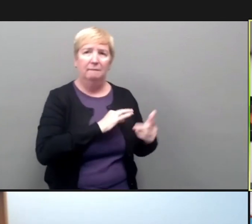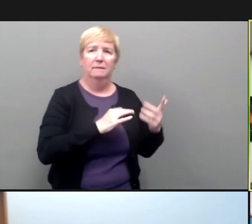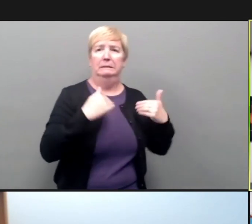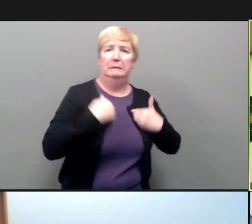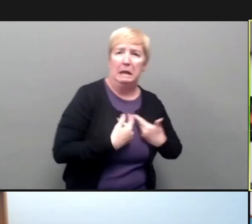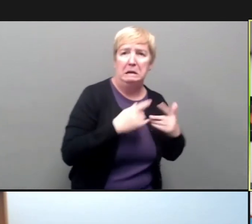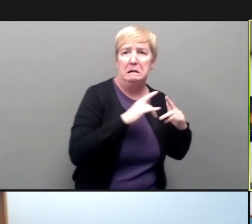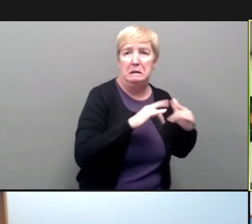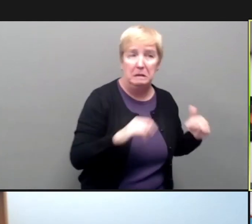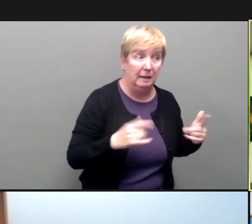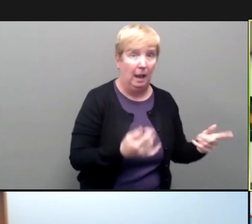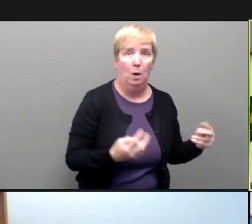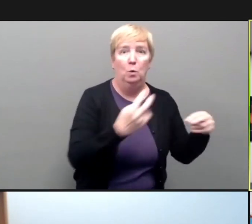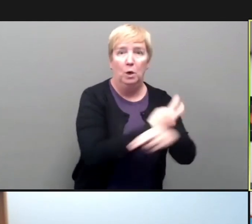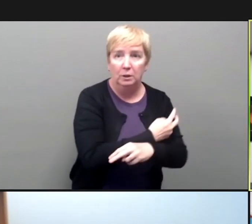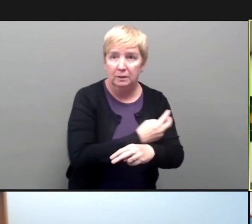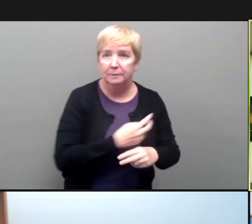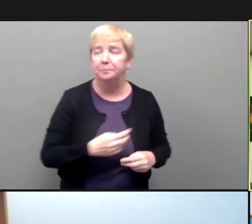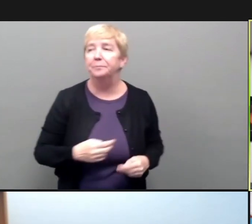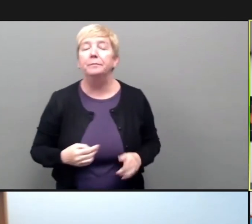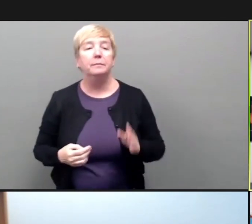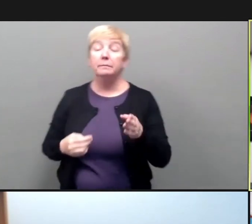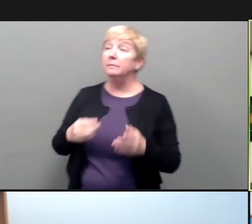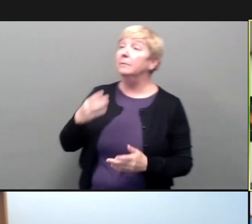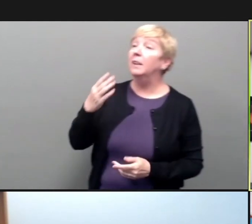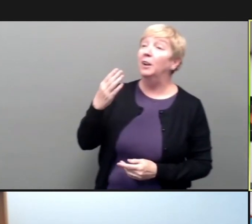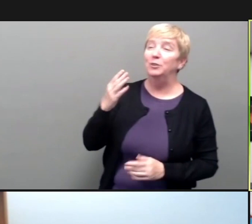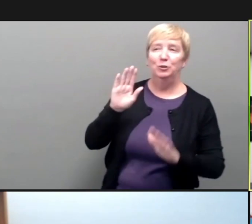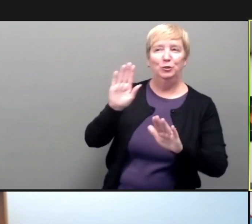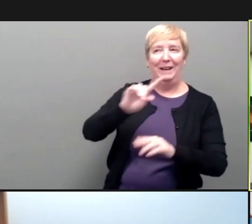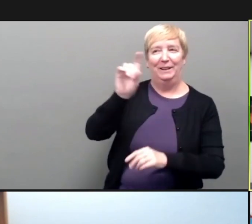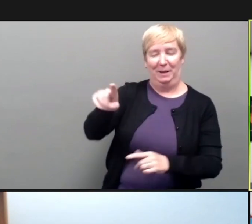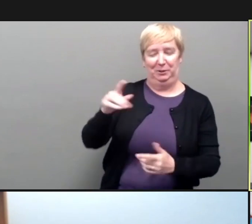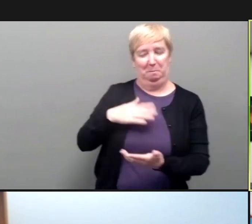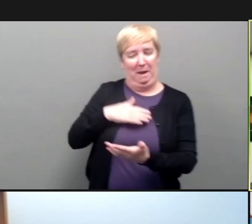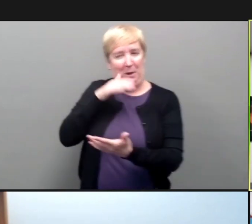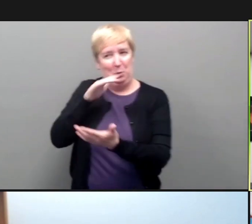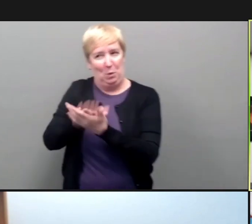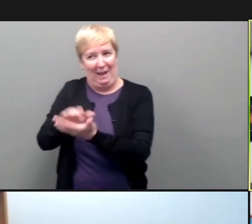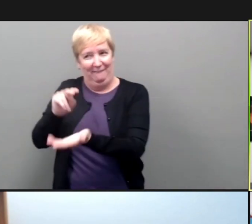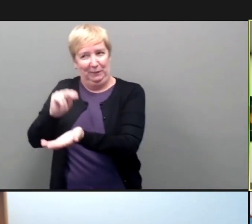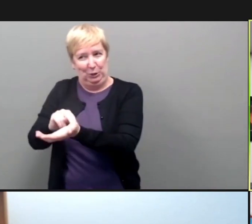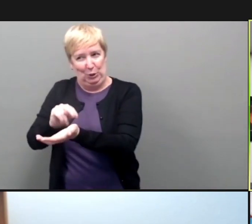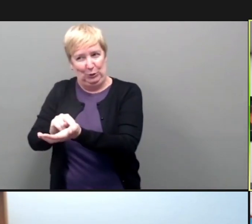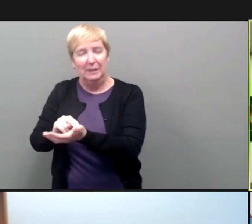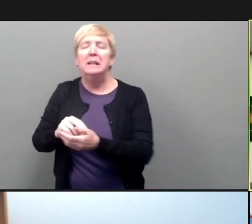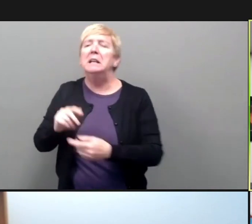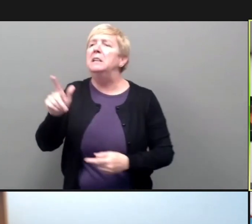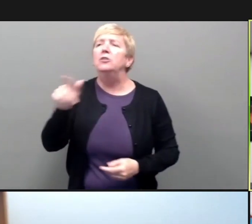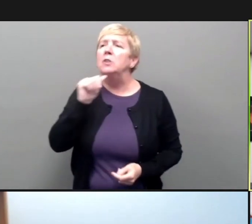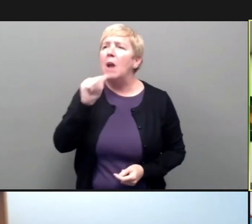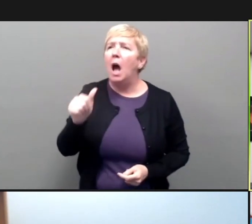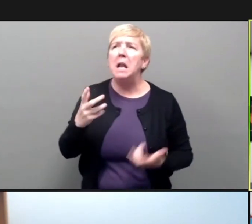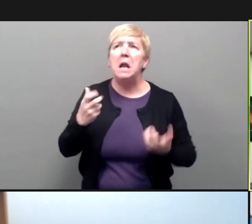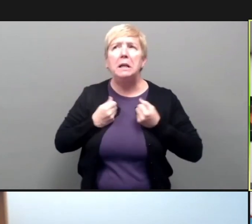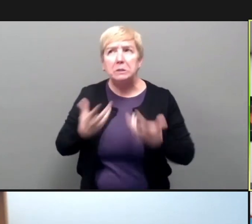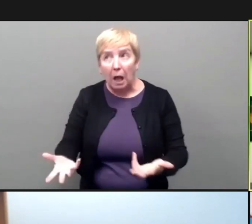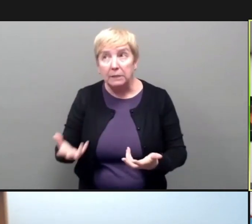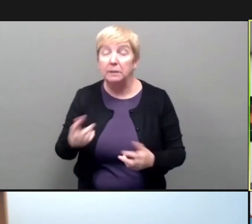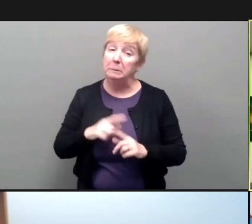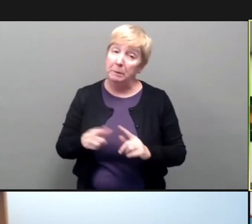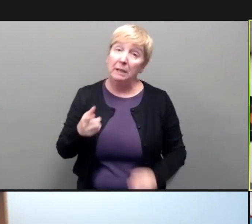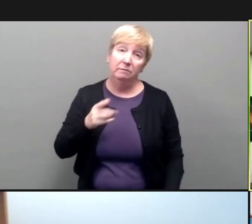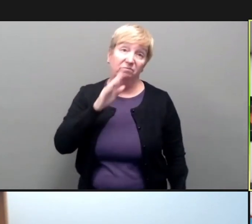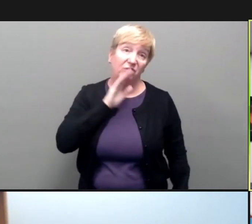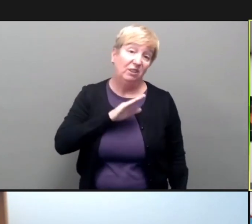Yeah, great question. I'm married to a nurse. She's not exhausted, but she's often frustrated by what she deals